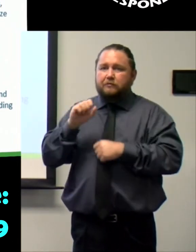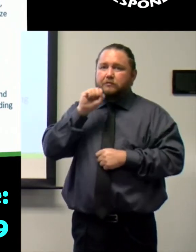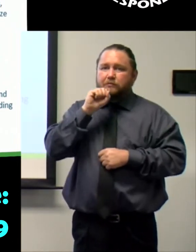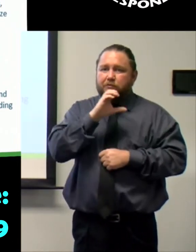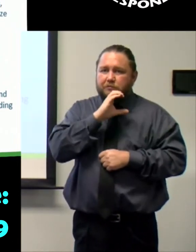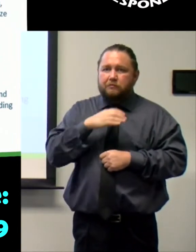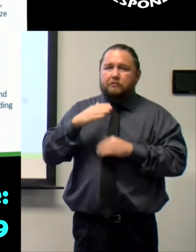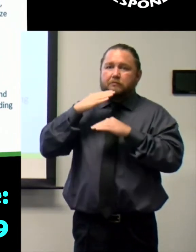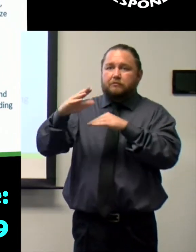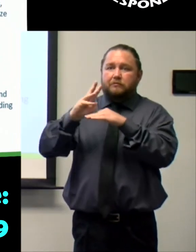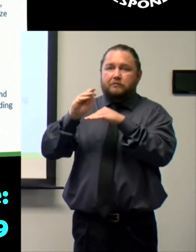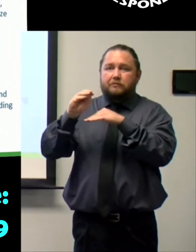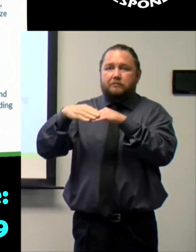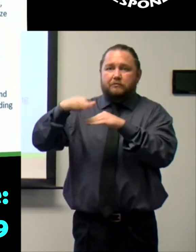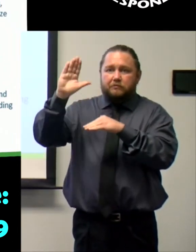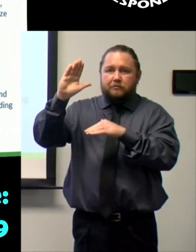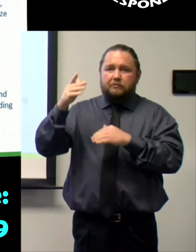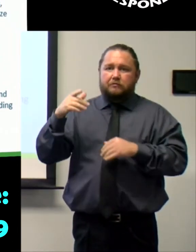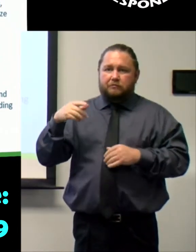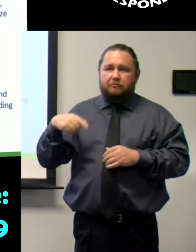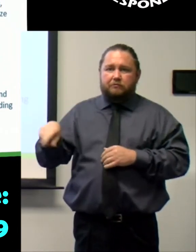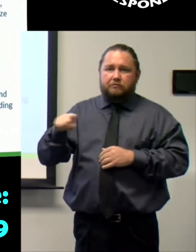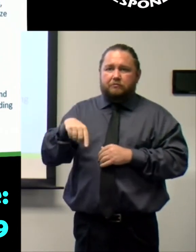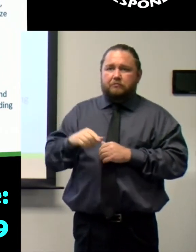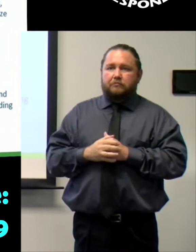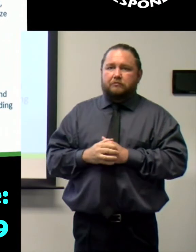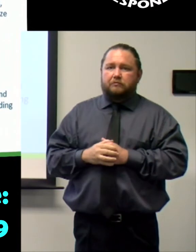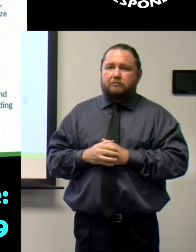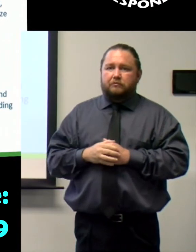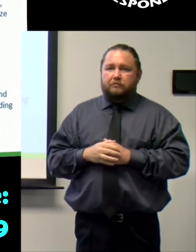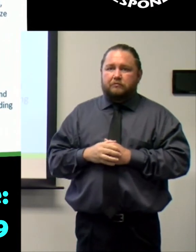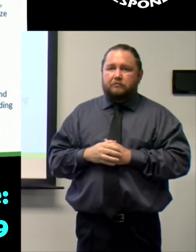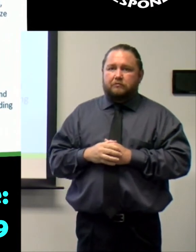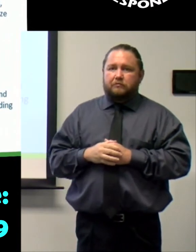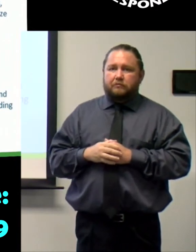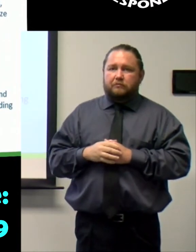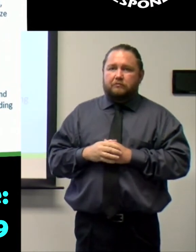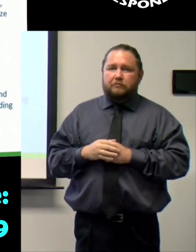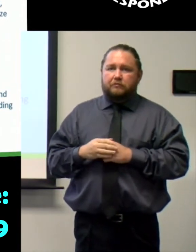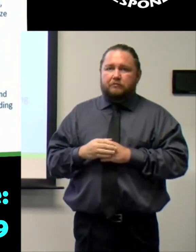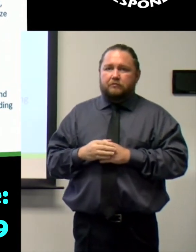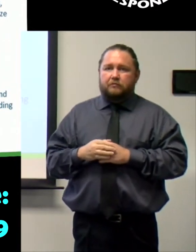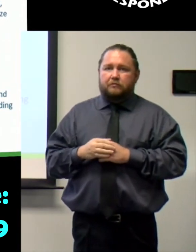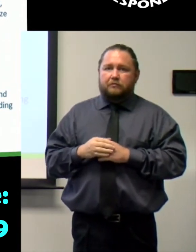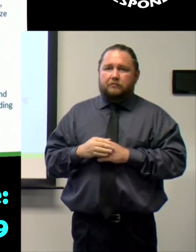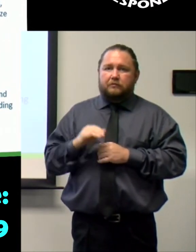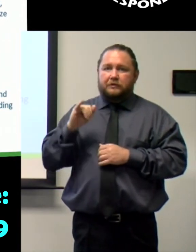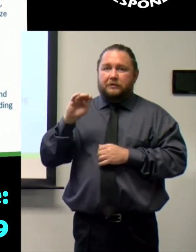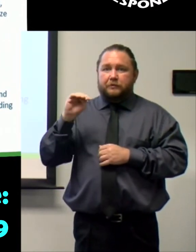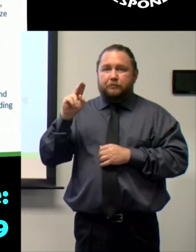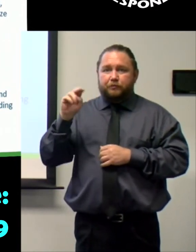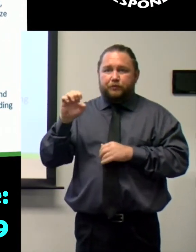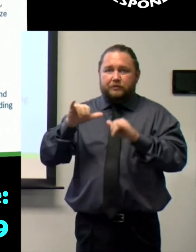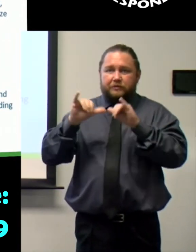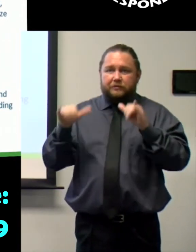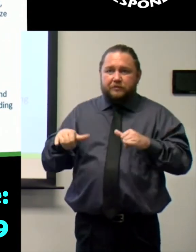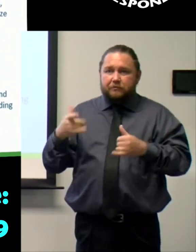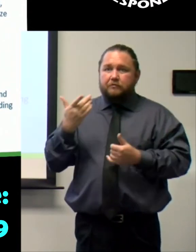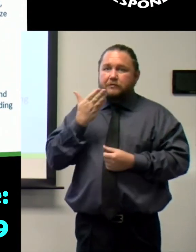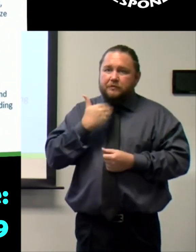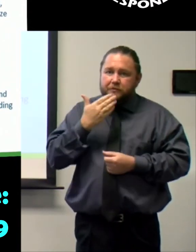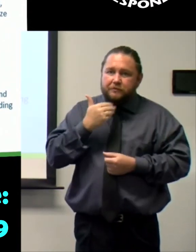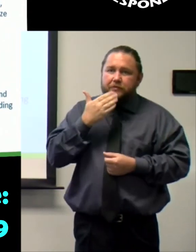problem, an immune deficiency syndrome of some kind, maybe they've got diabetes, maybe they've